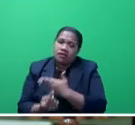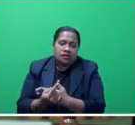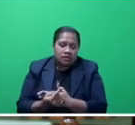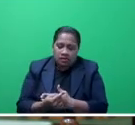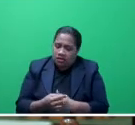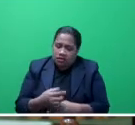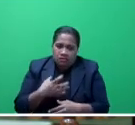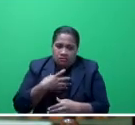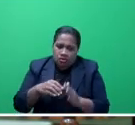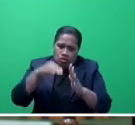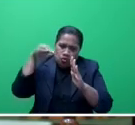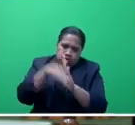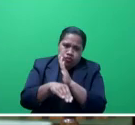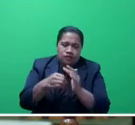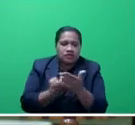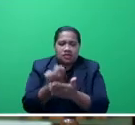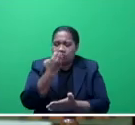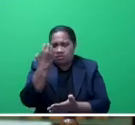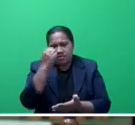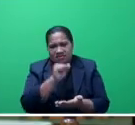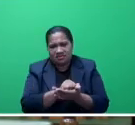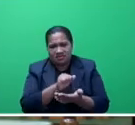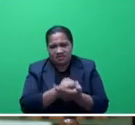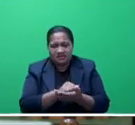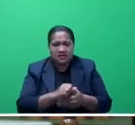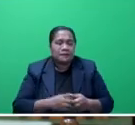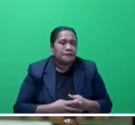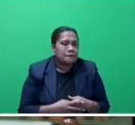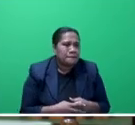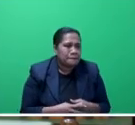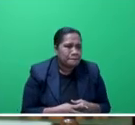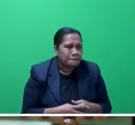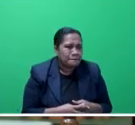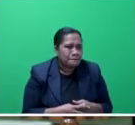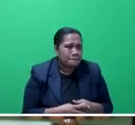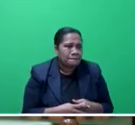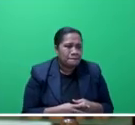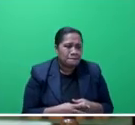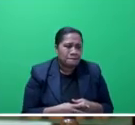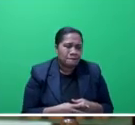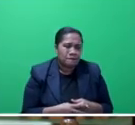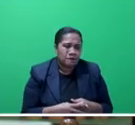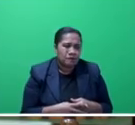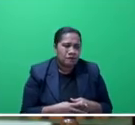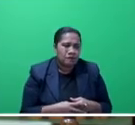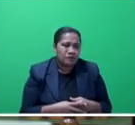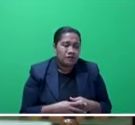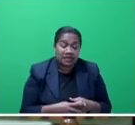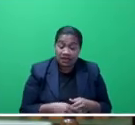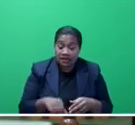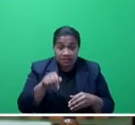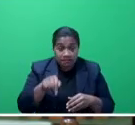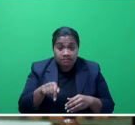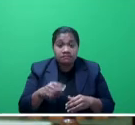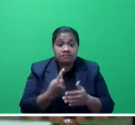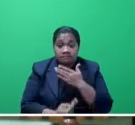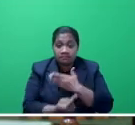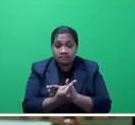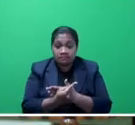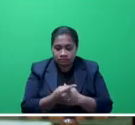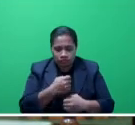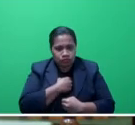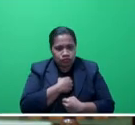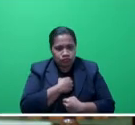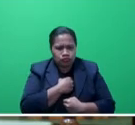contractions, widespread unemployment, fiscal crashes, and credit rating downgrades. These sudden, enduring